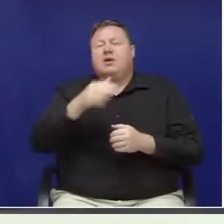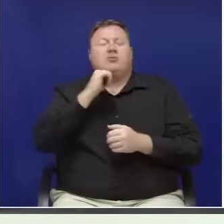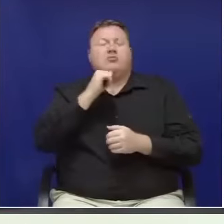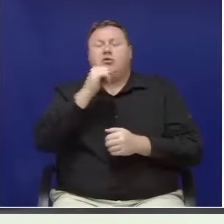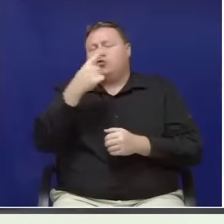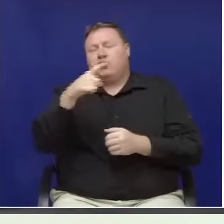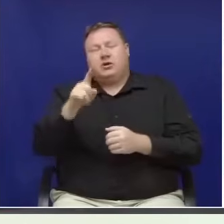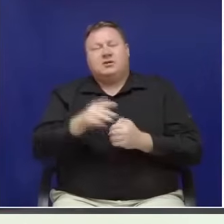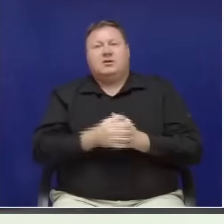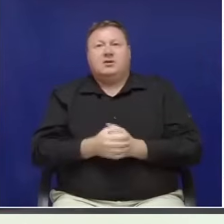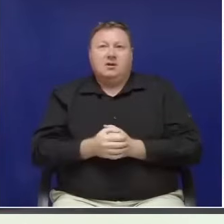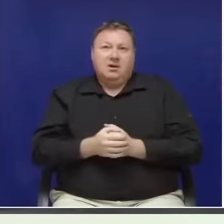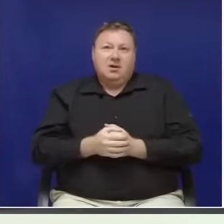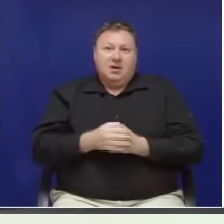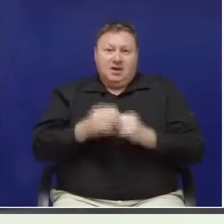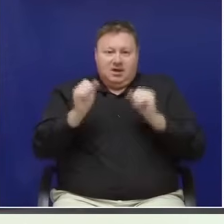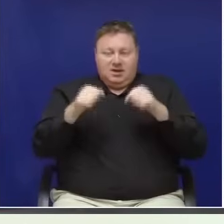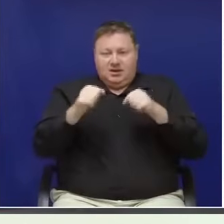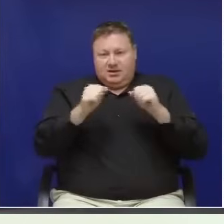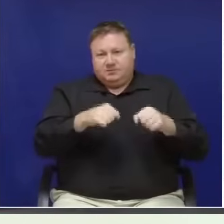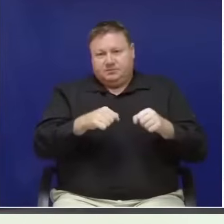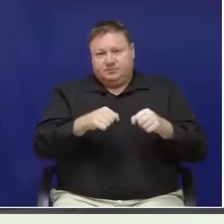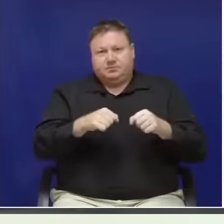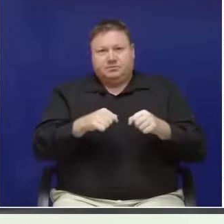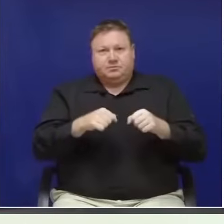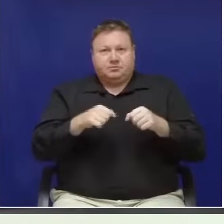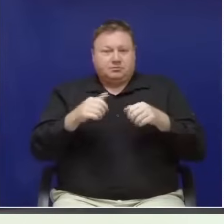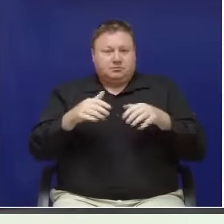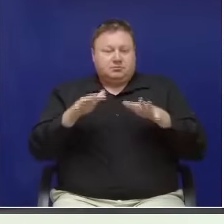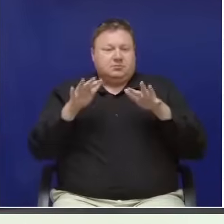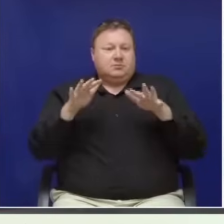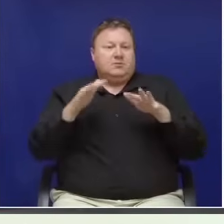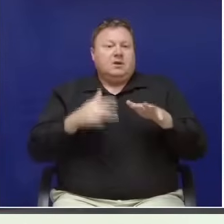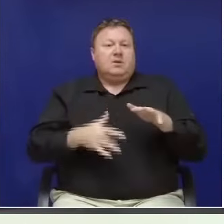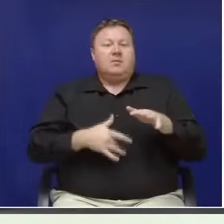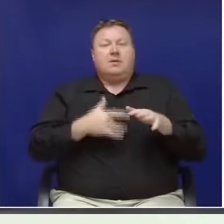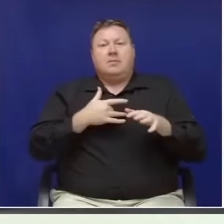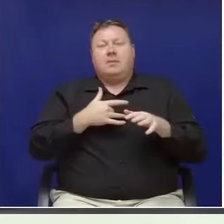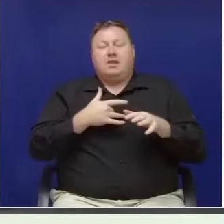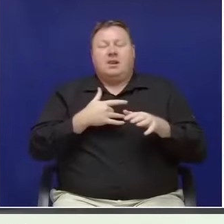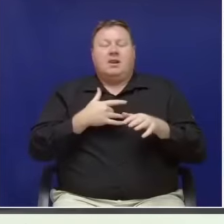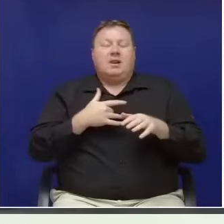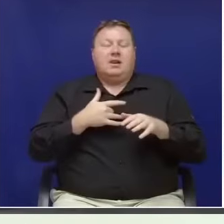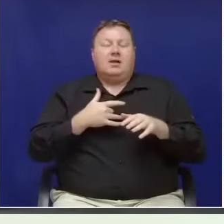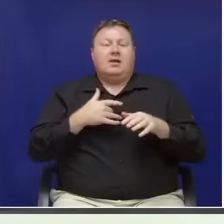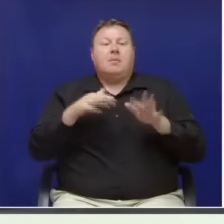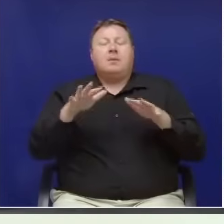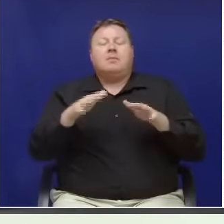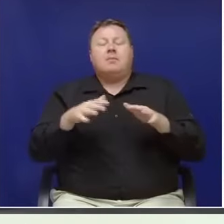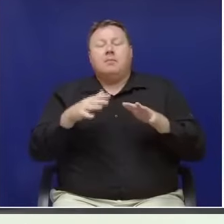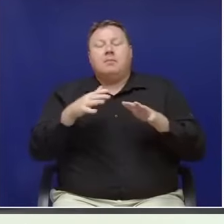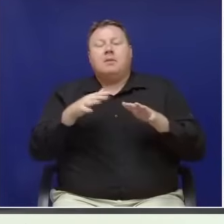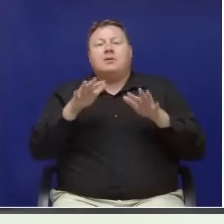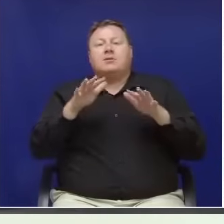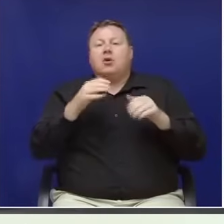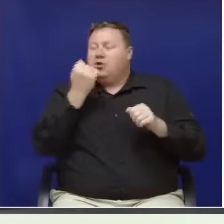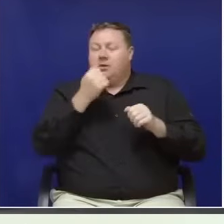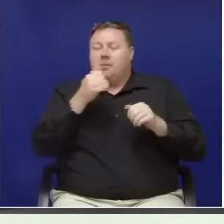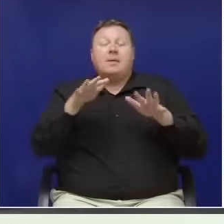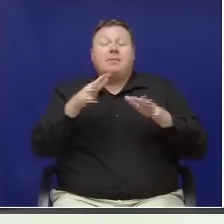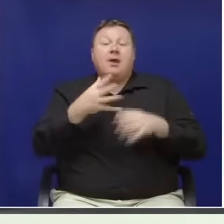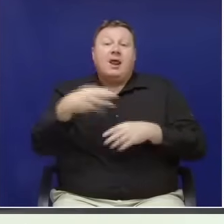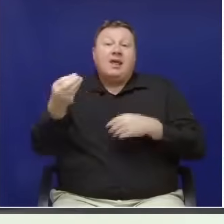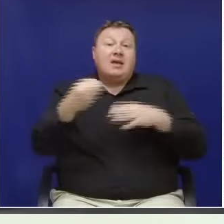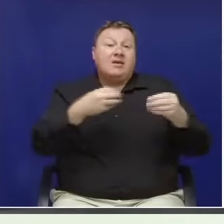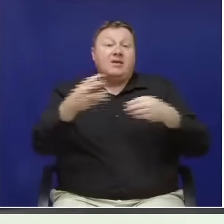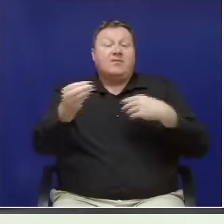Yes, we do have people leaving because of age, but we do have a sizable number of experienced